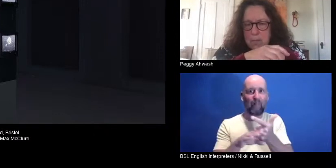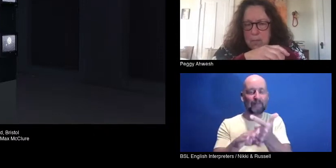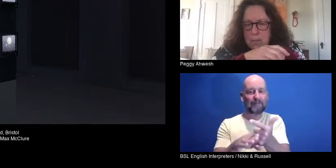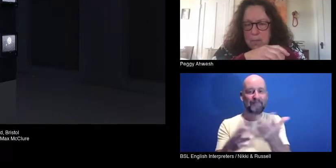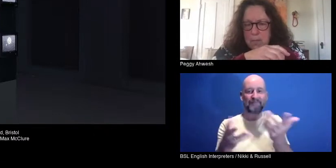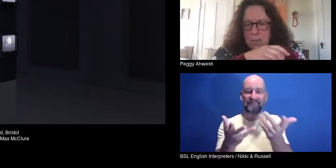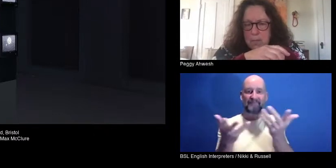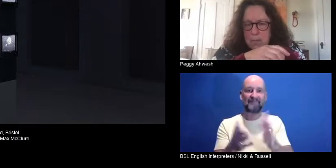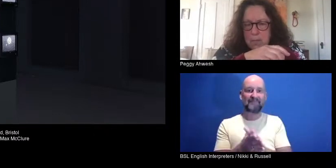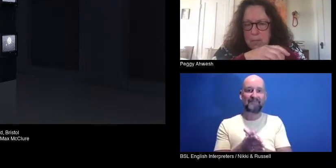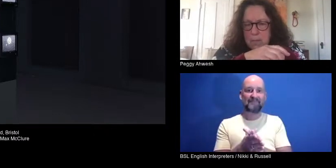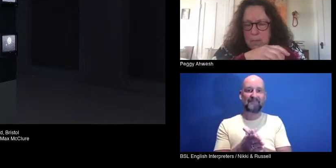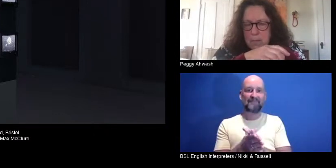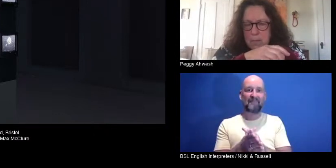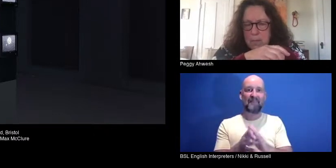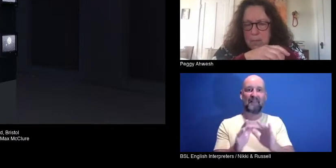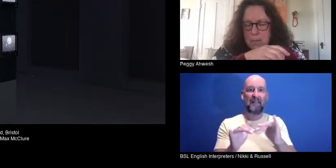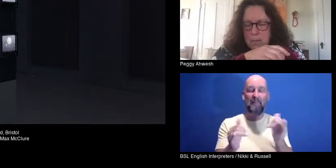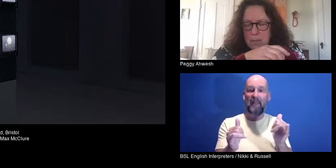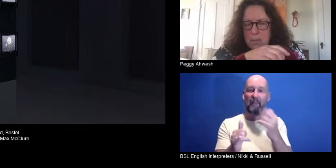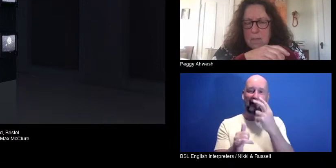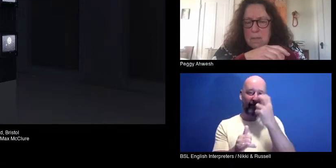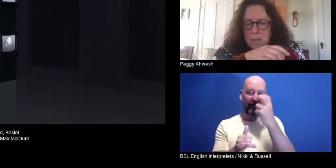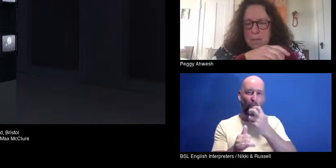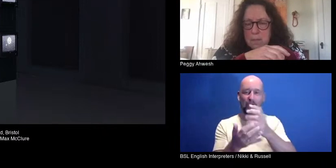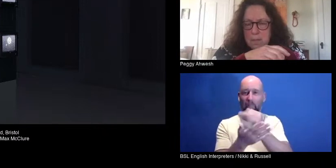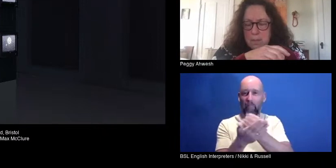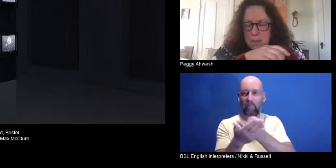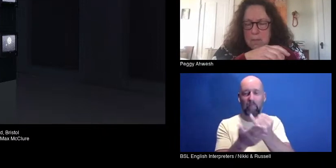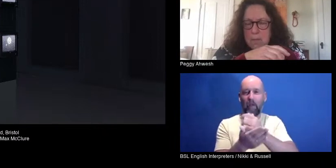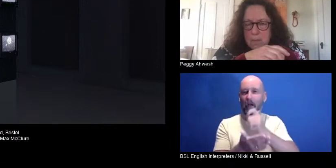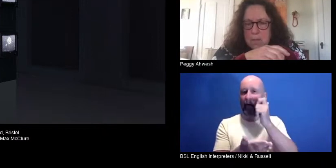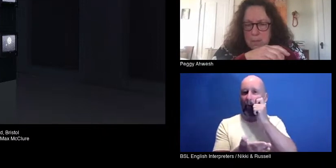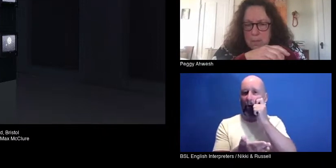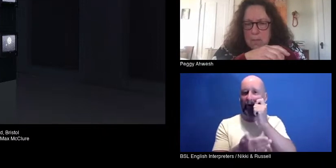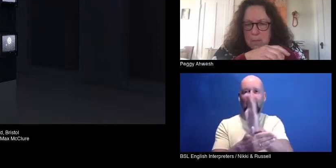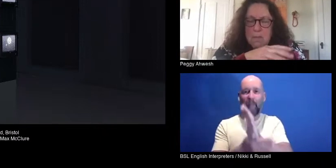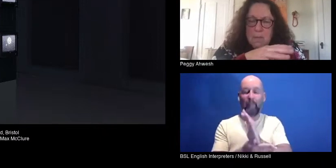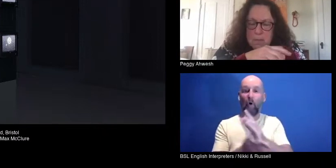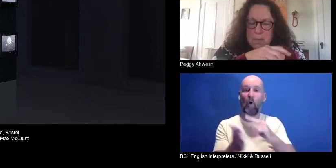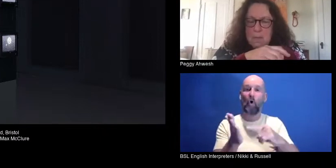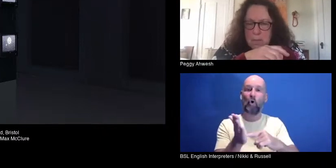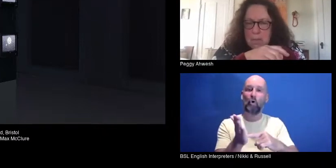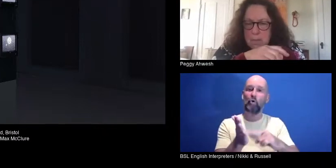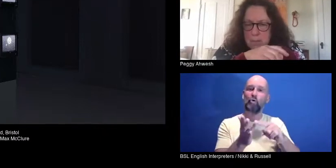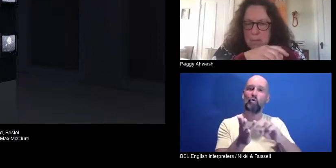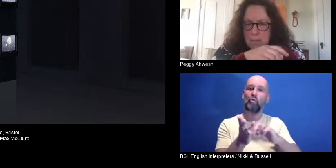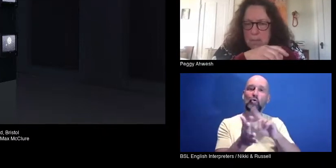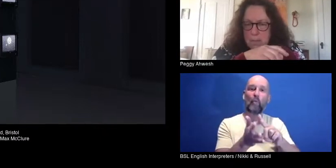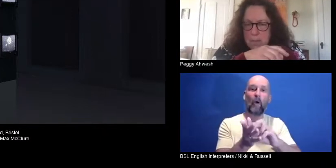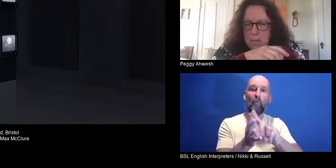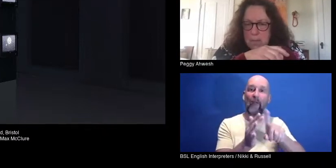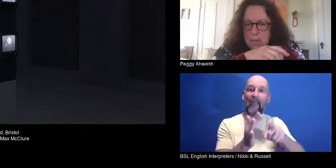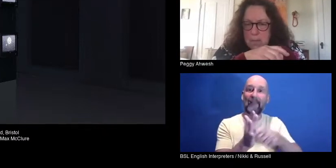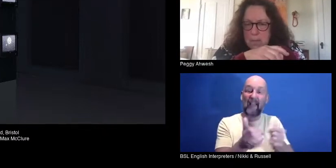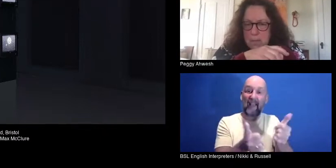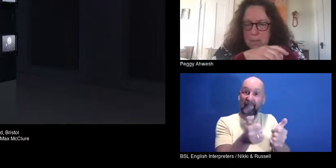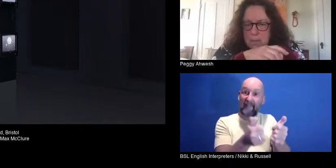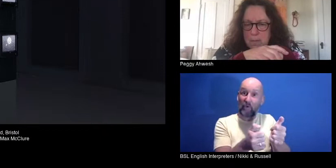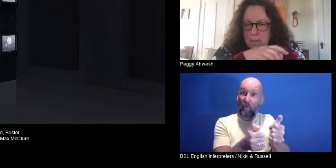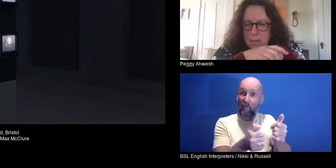like decaying pornographic film or Tomb Raider video game, or then these sort of